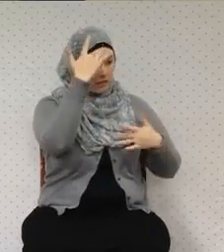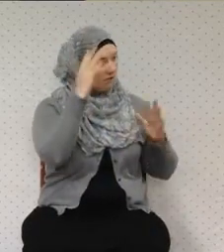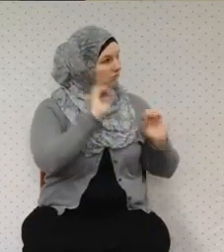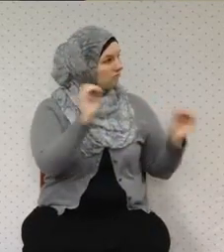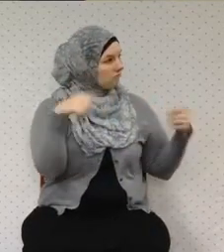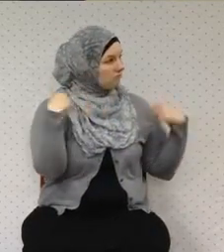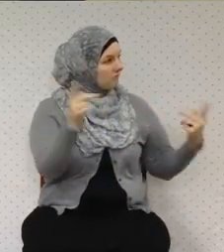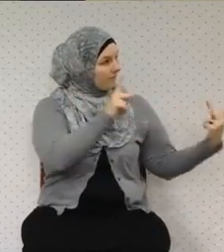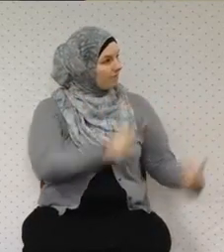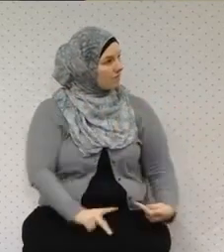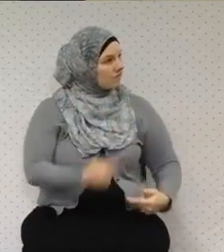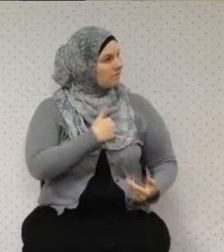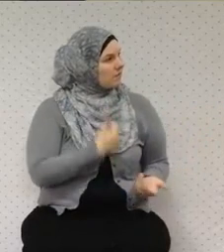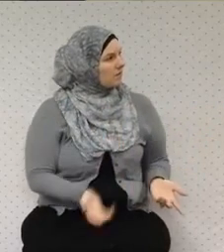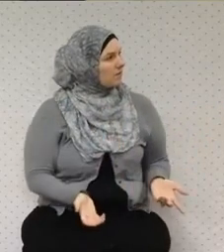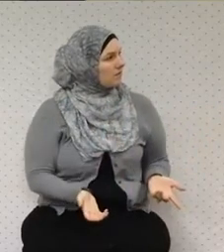to visit me.